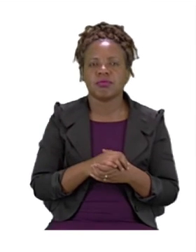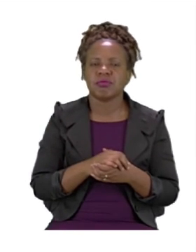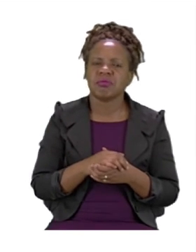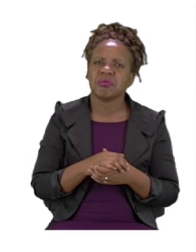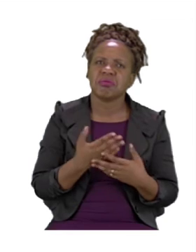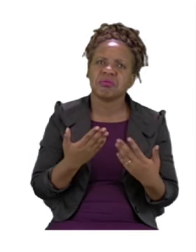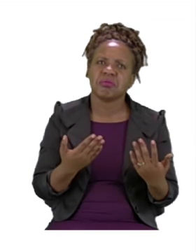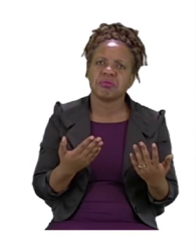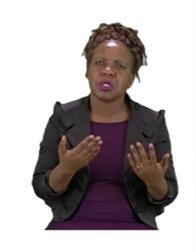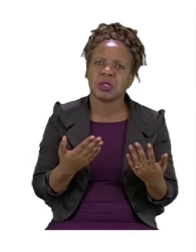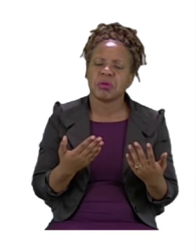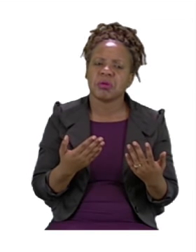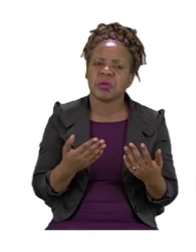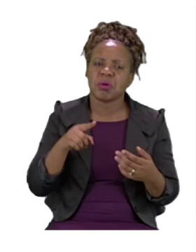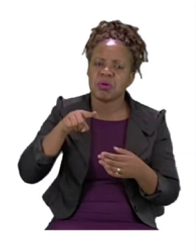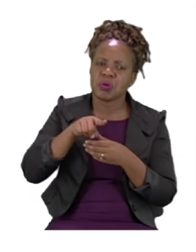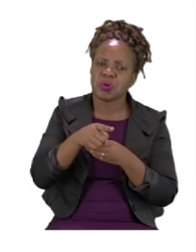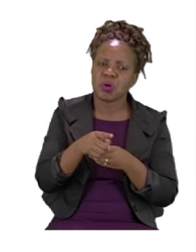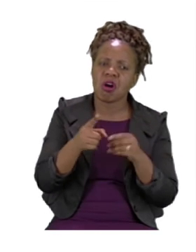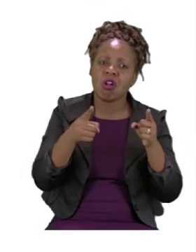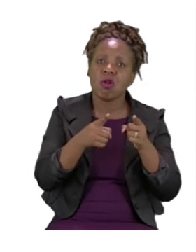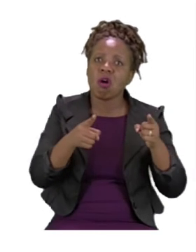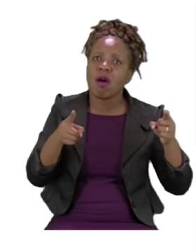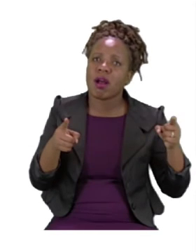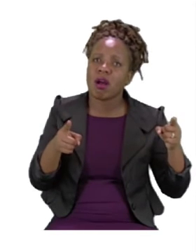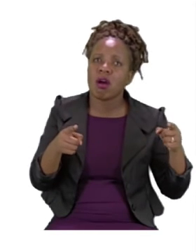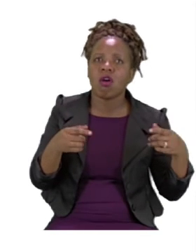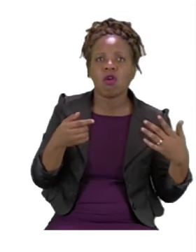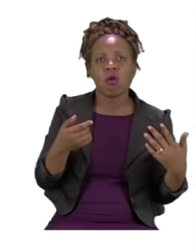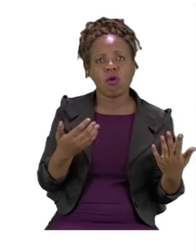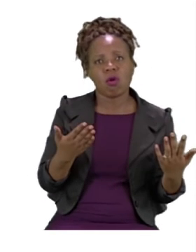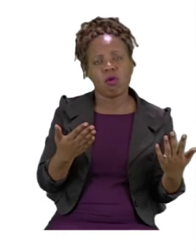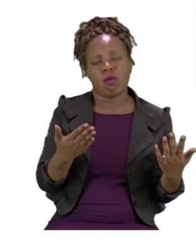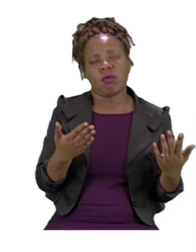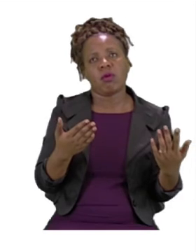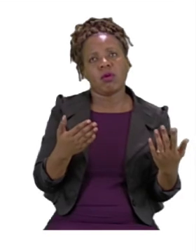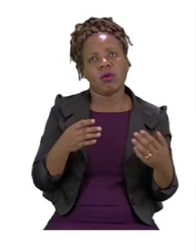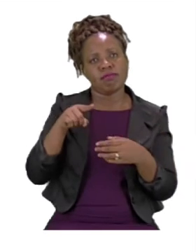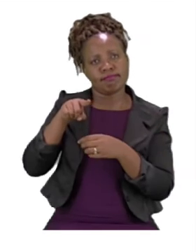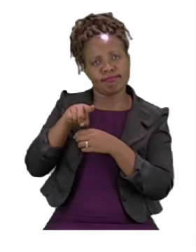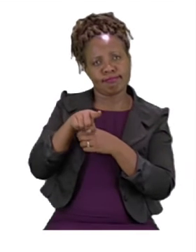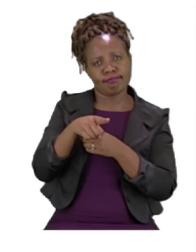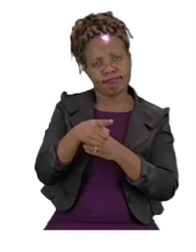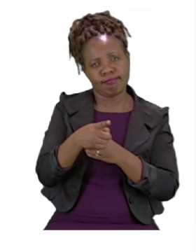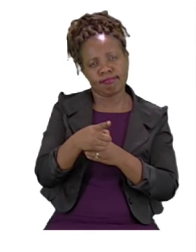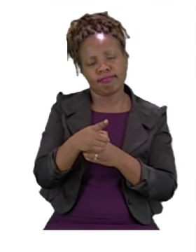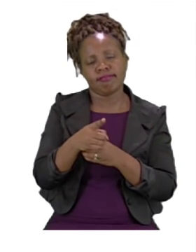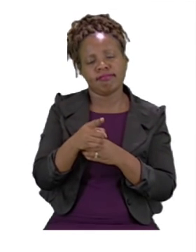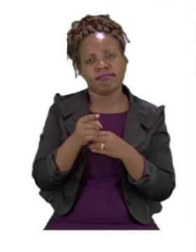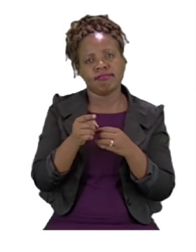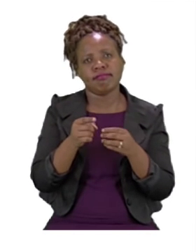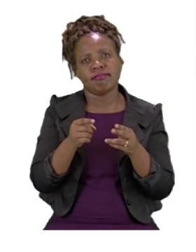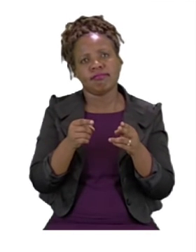now say that the screwdriver is longer, or do we say that the